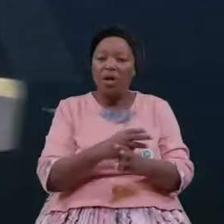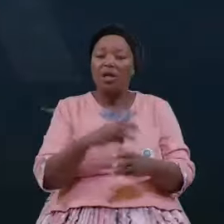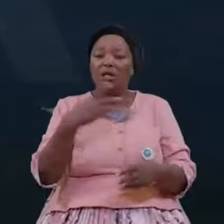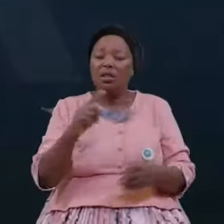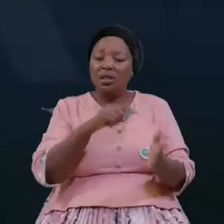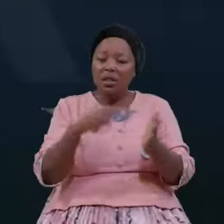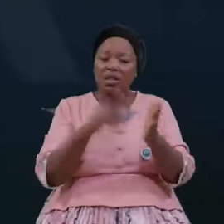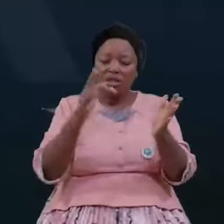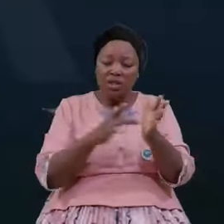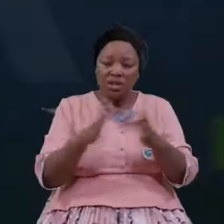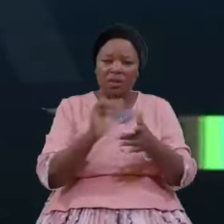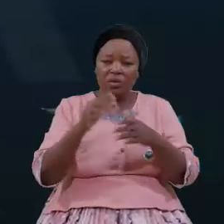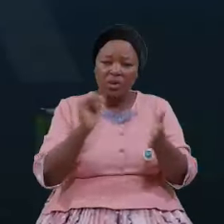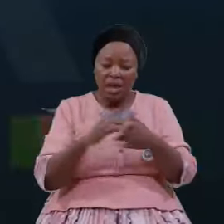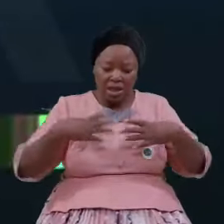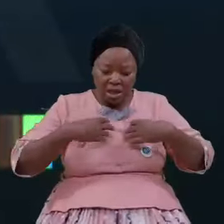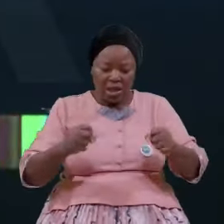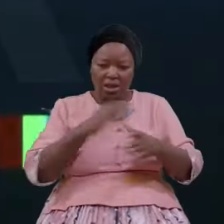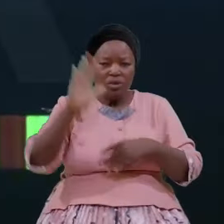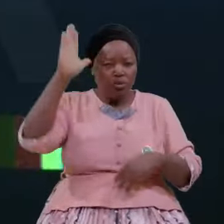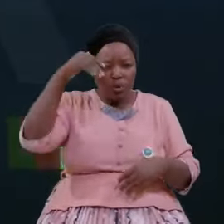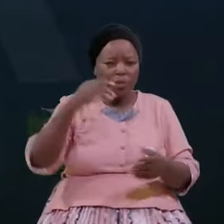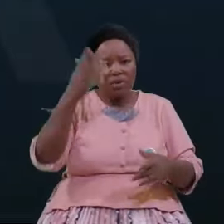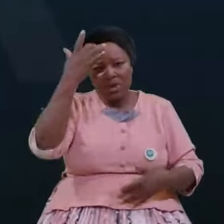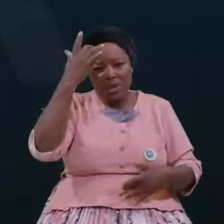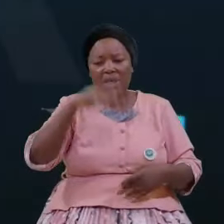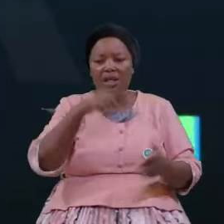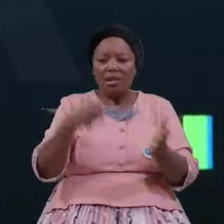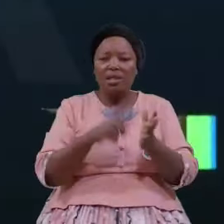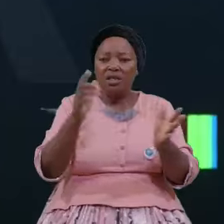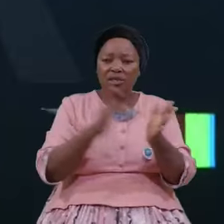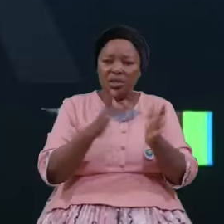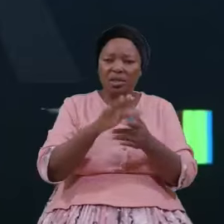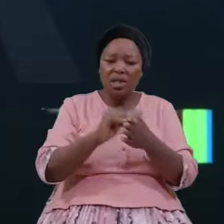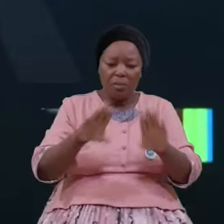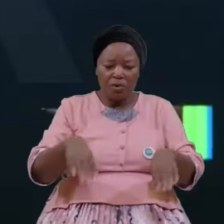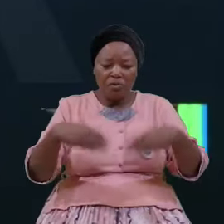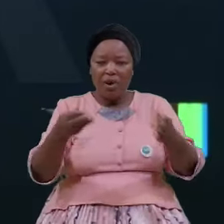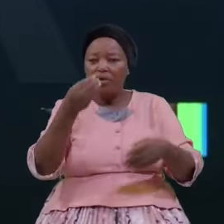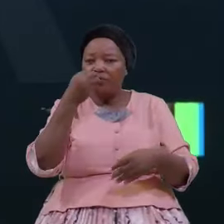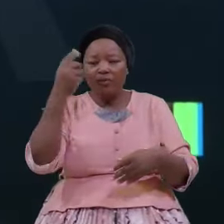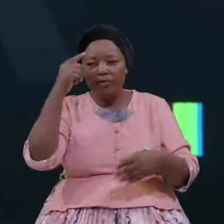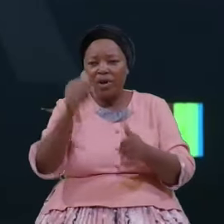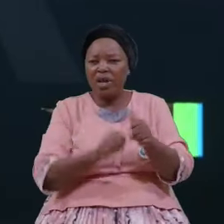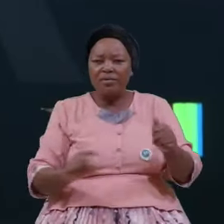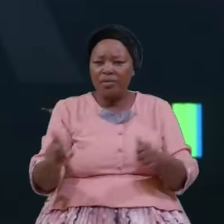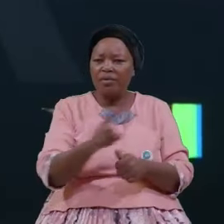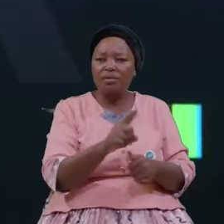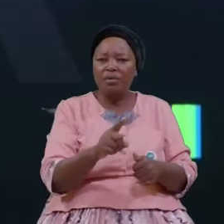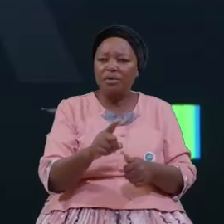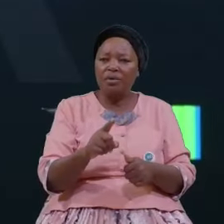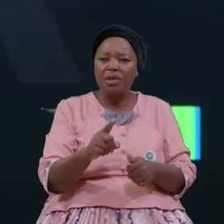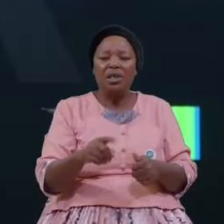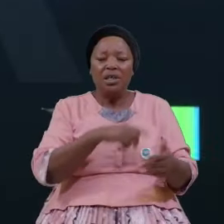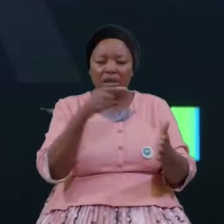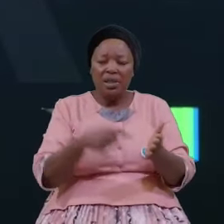the incurable. This Jesus that provides food for everyone hungry. This Jesus